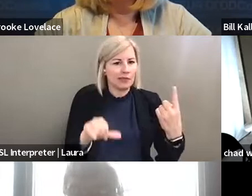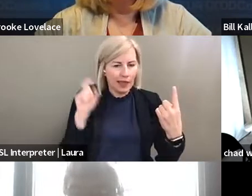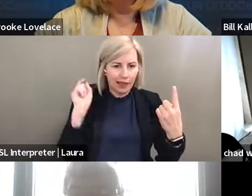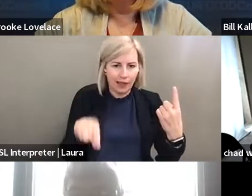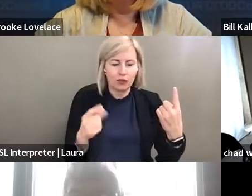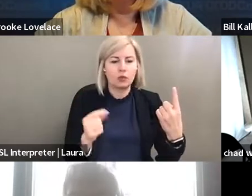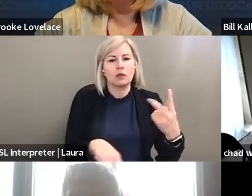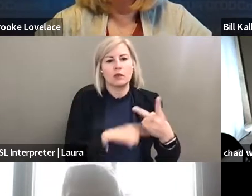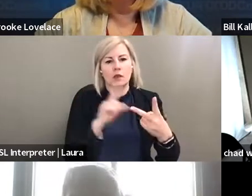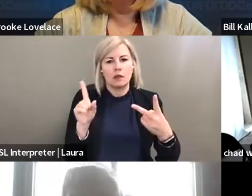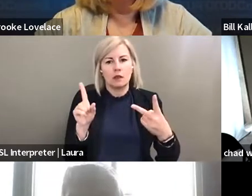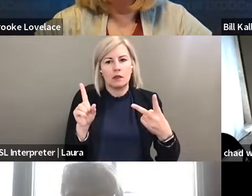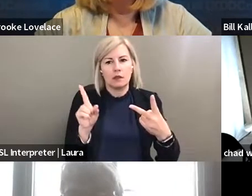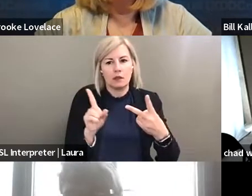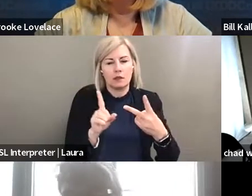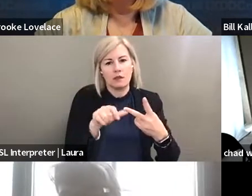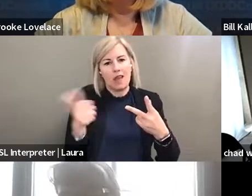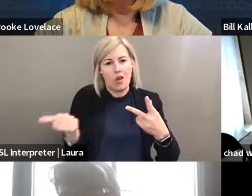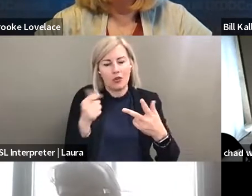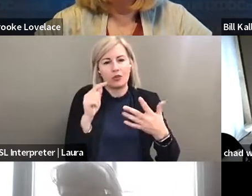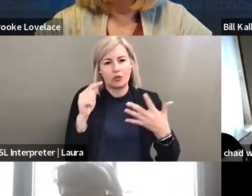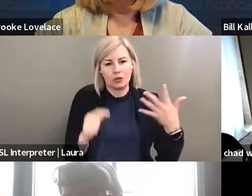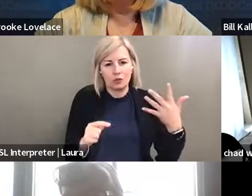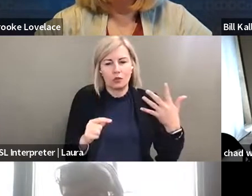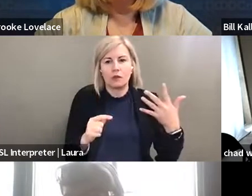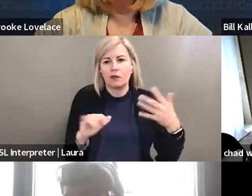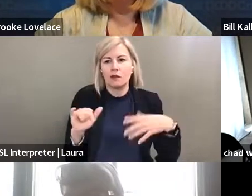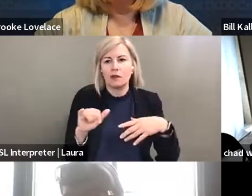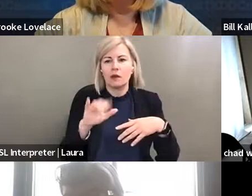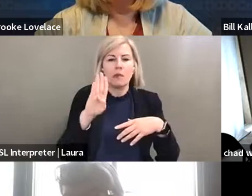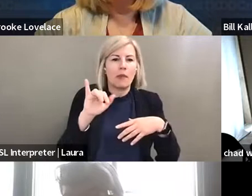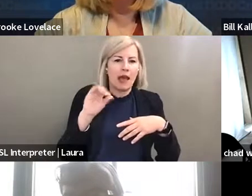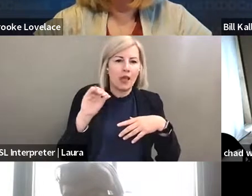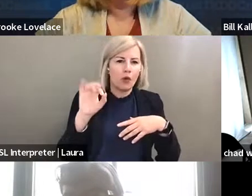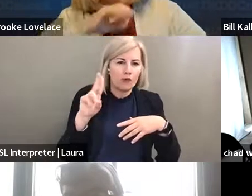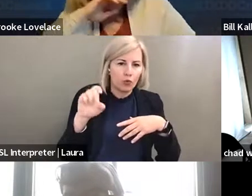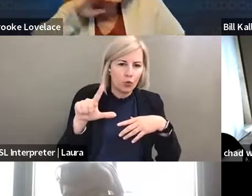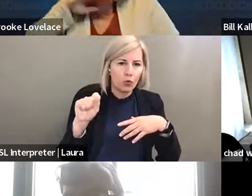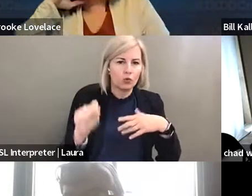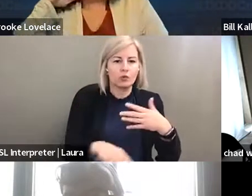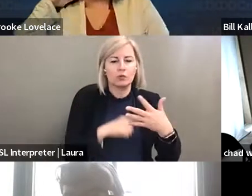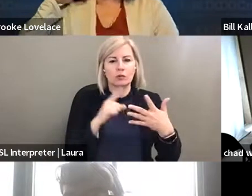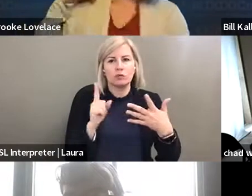And the other things were things like biofuels and